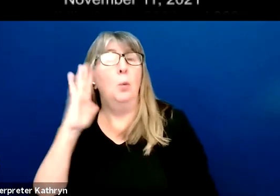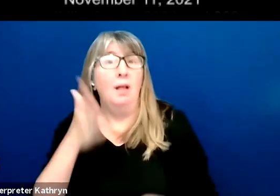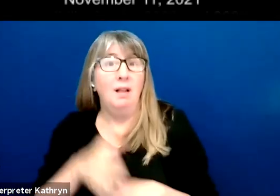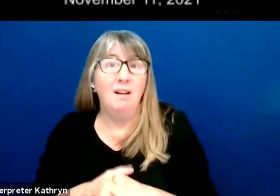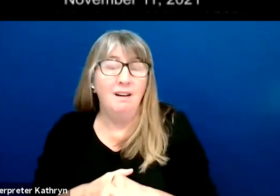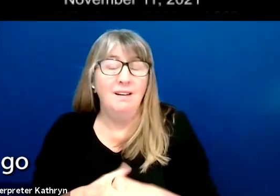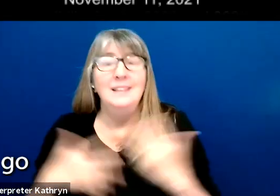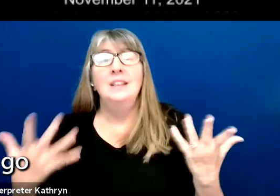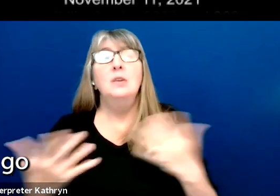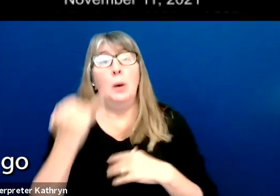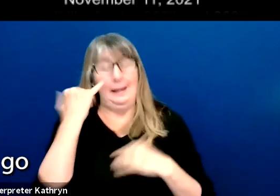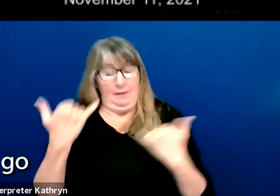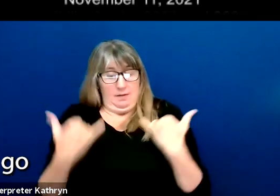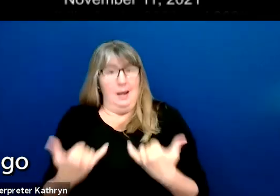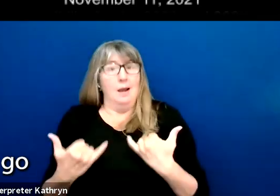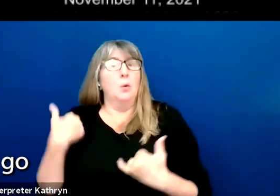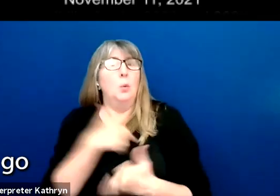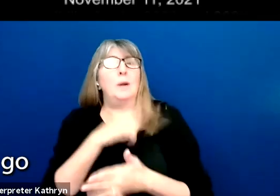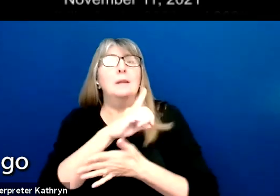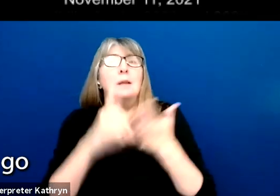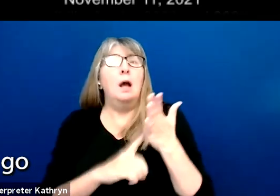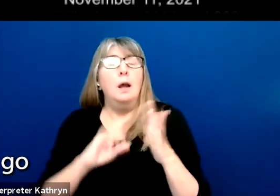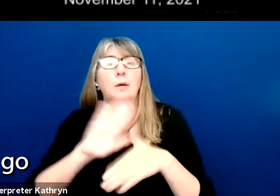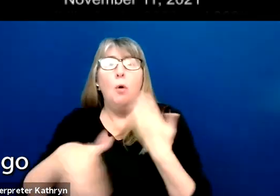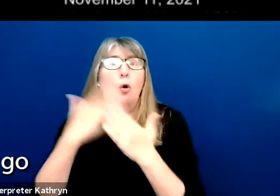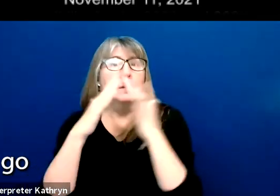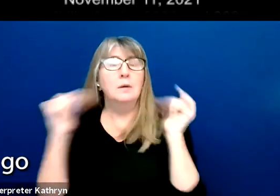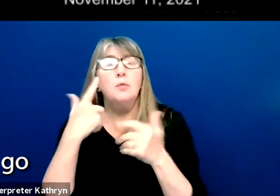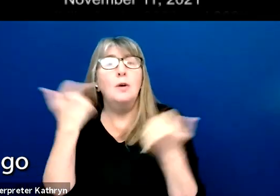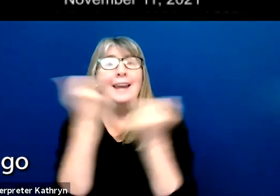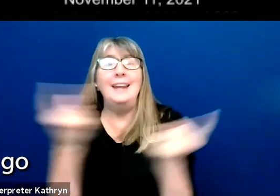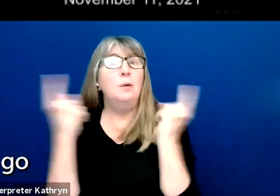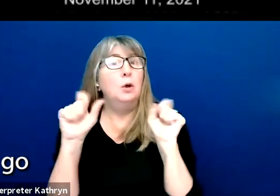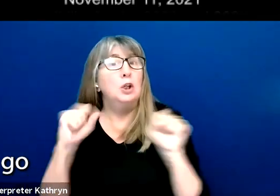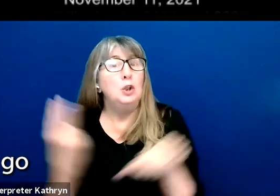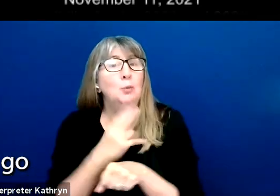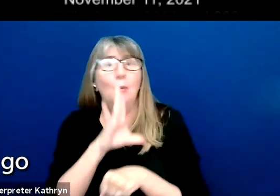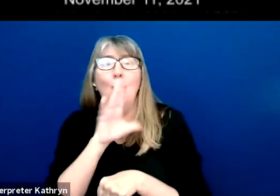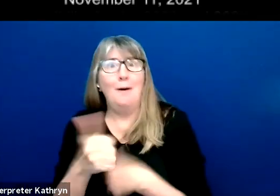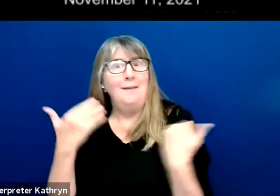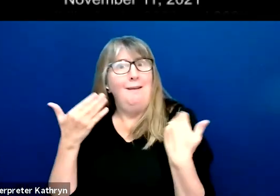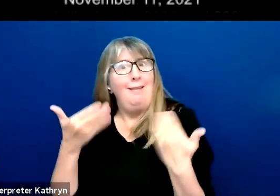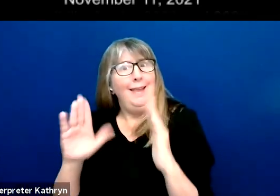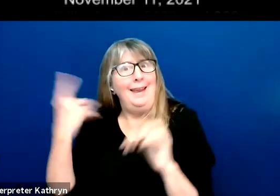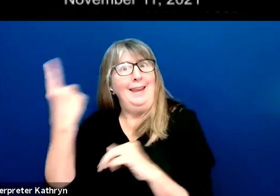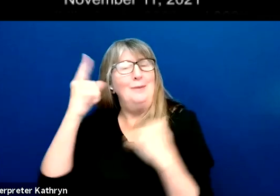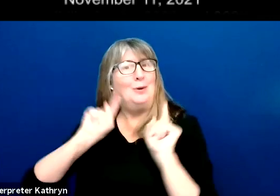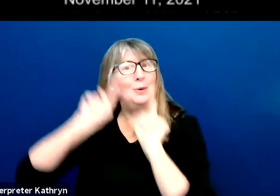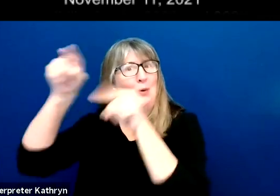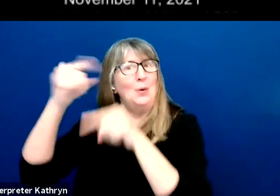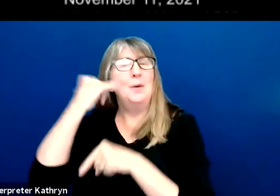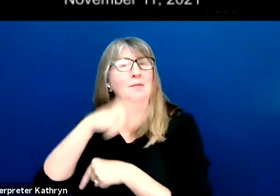our systems for anybody to use, why not let anybody go if they